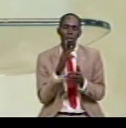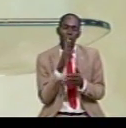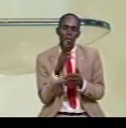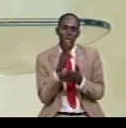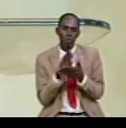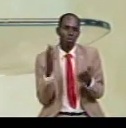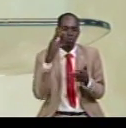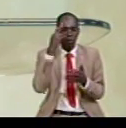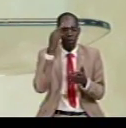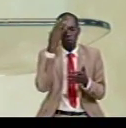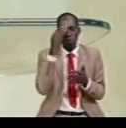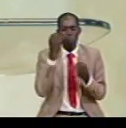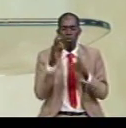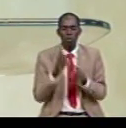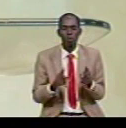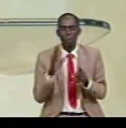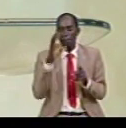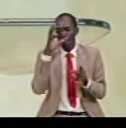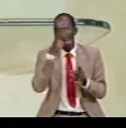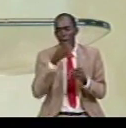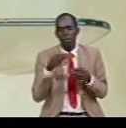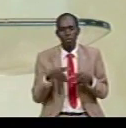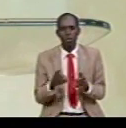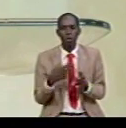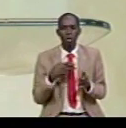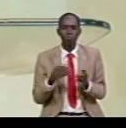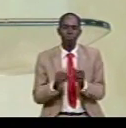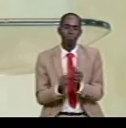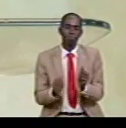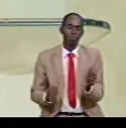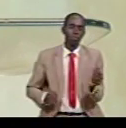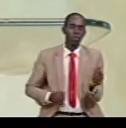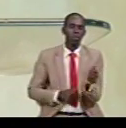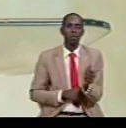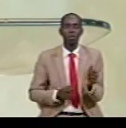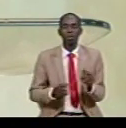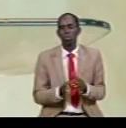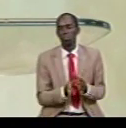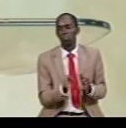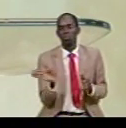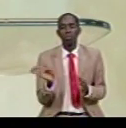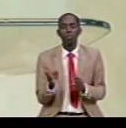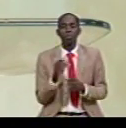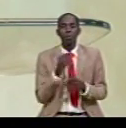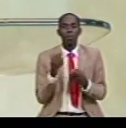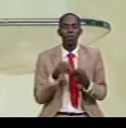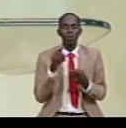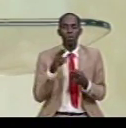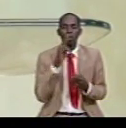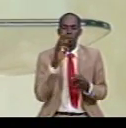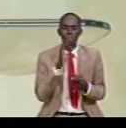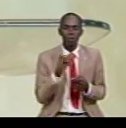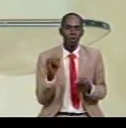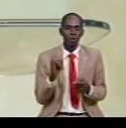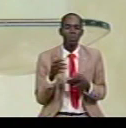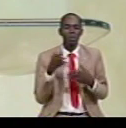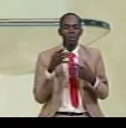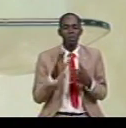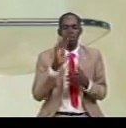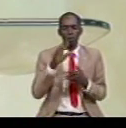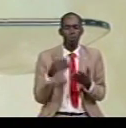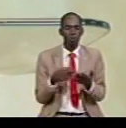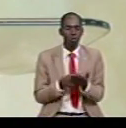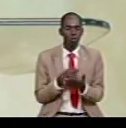went astray. But you need to understand that at the time you are preaching the gospel, your focus should be the gospel. When somebody tries to take you this